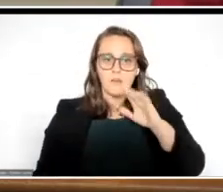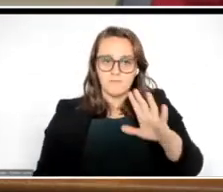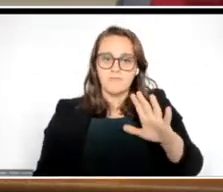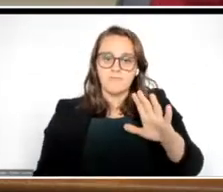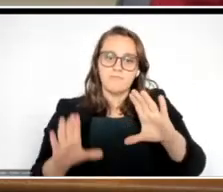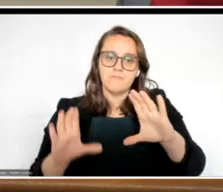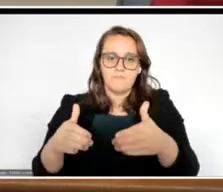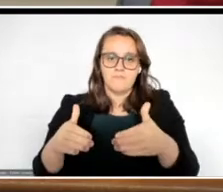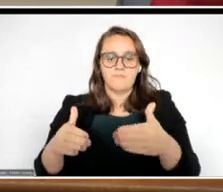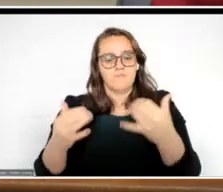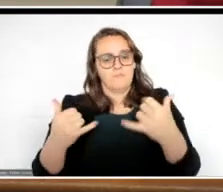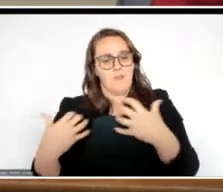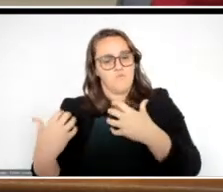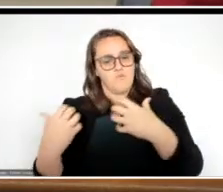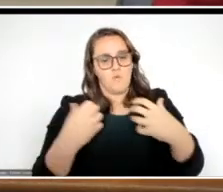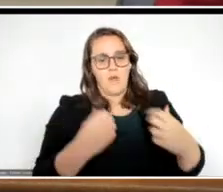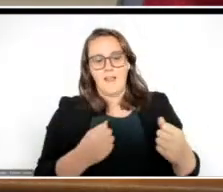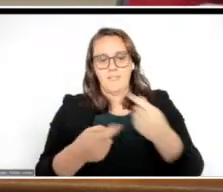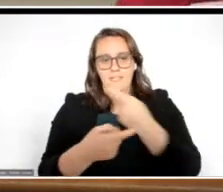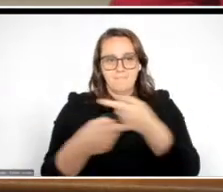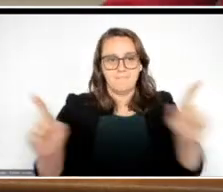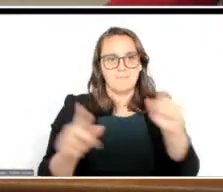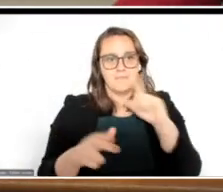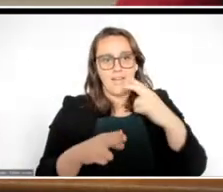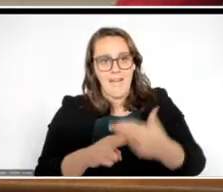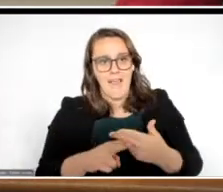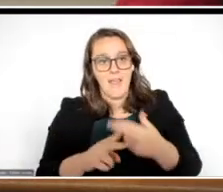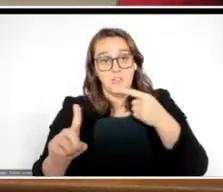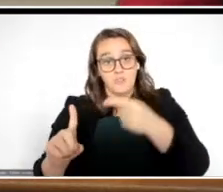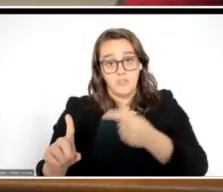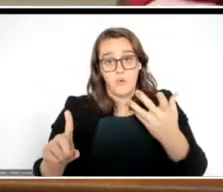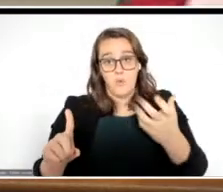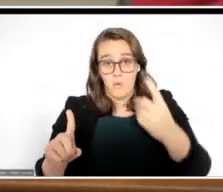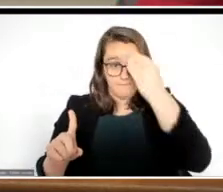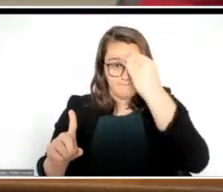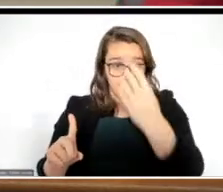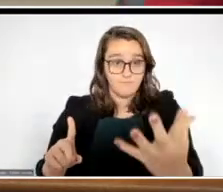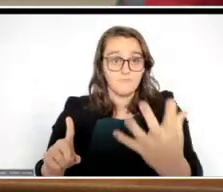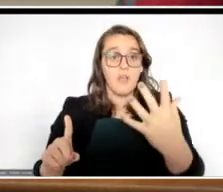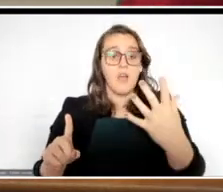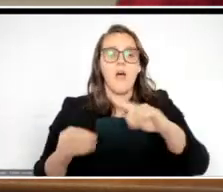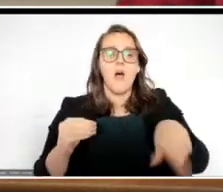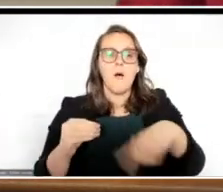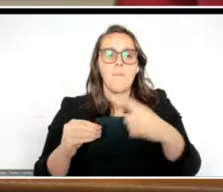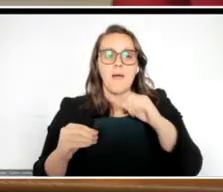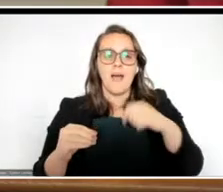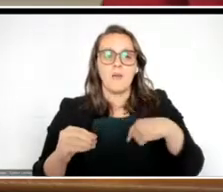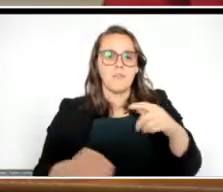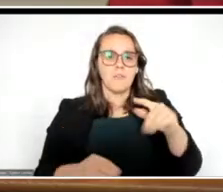to be named because she wants to speak out about the magnitude of the threats facing our people.